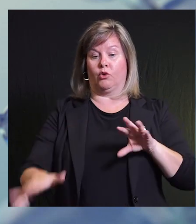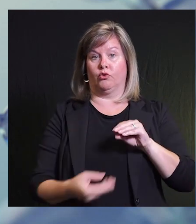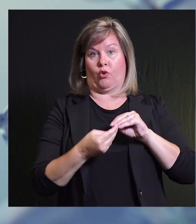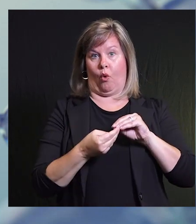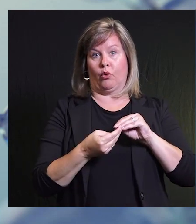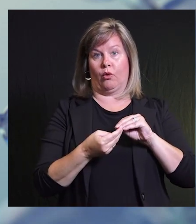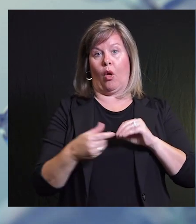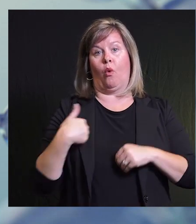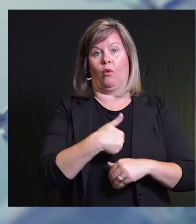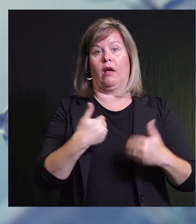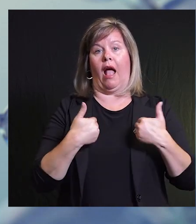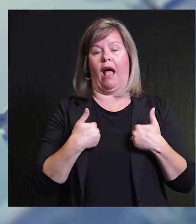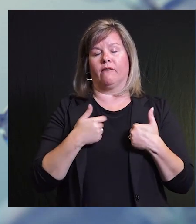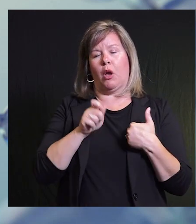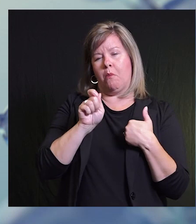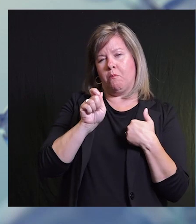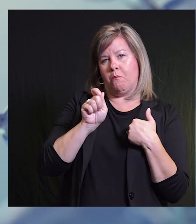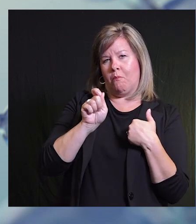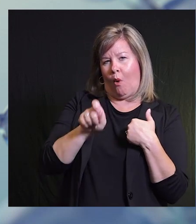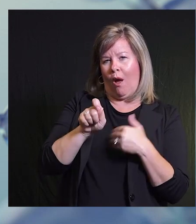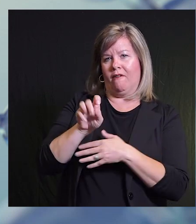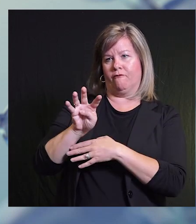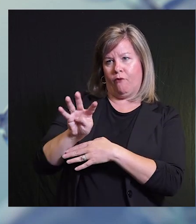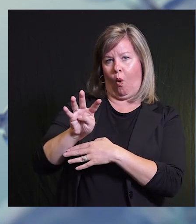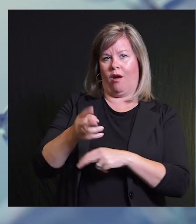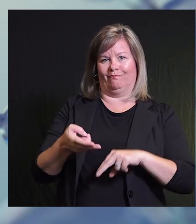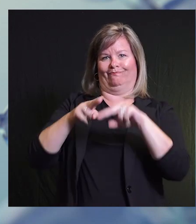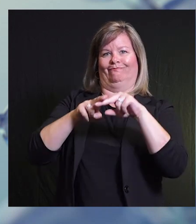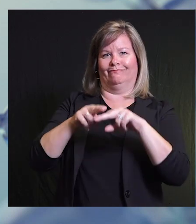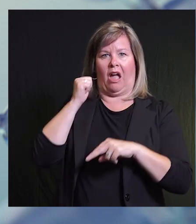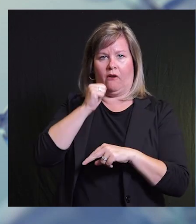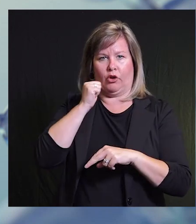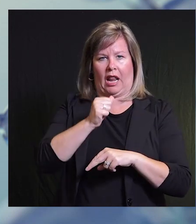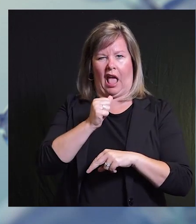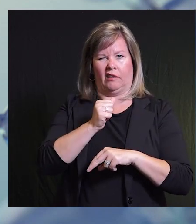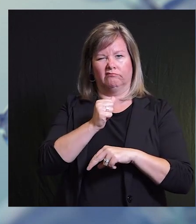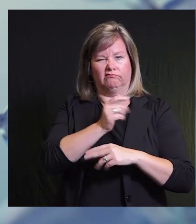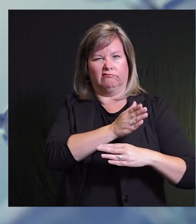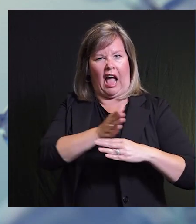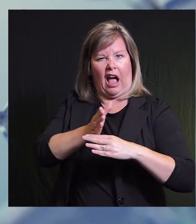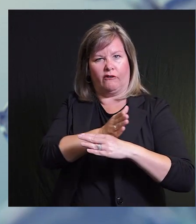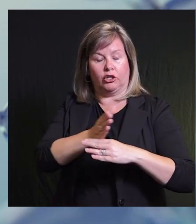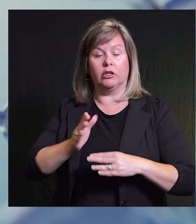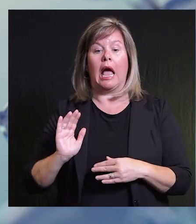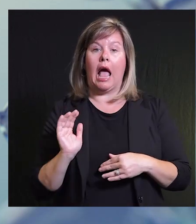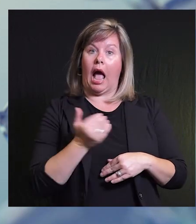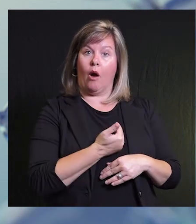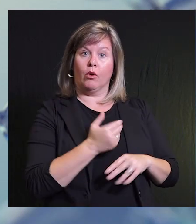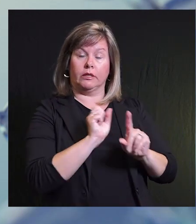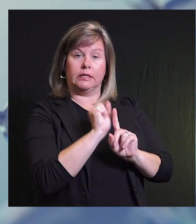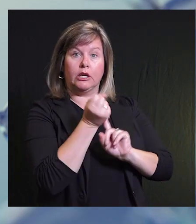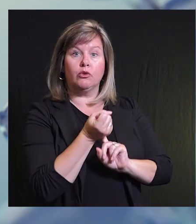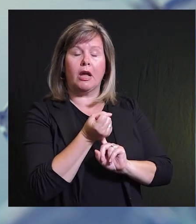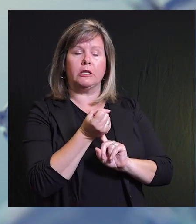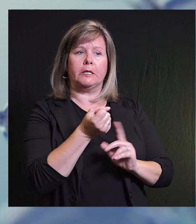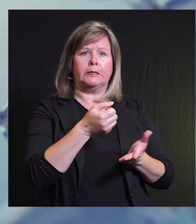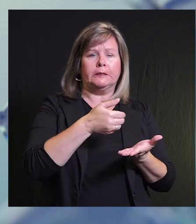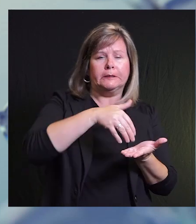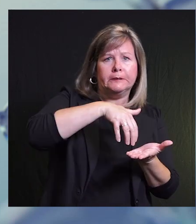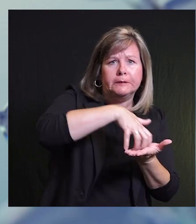Kent County. On average, we're seeing 0.4 deaths per day. So our situation remains very